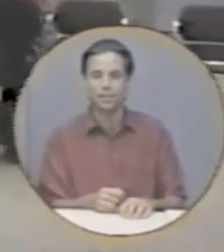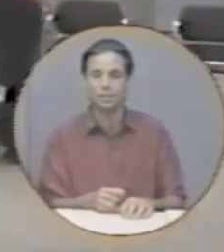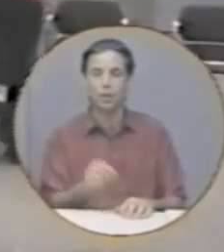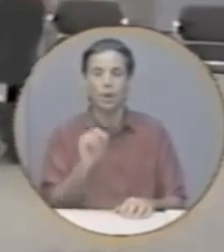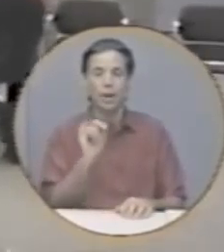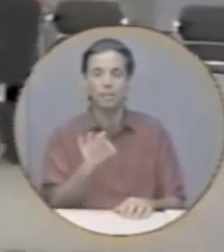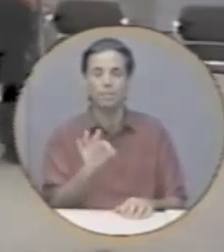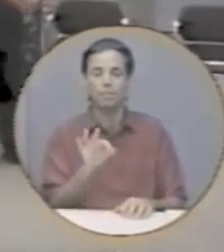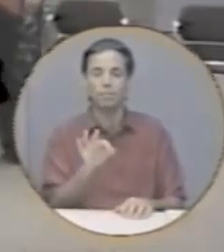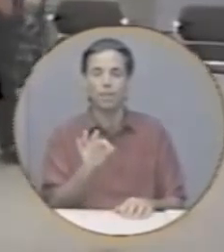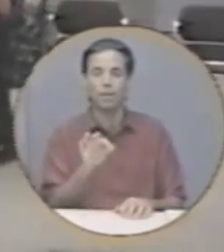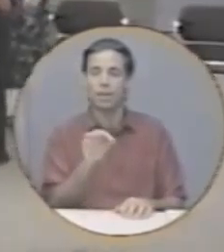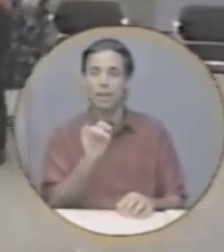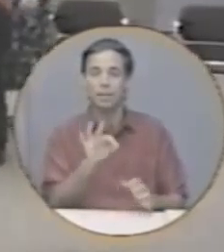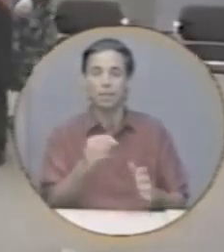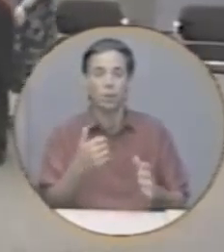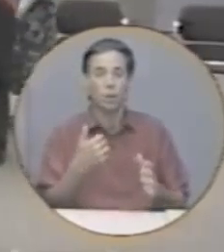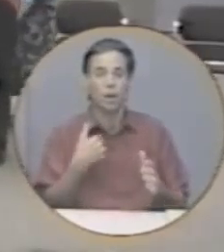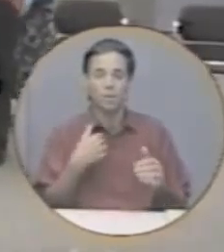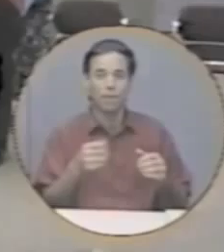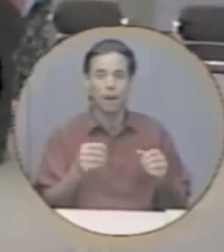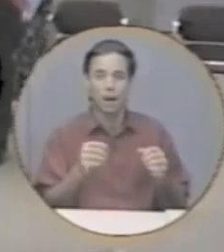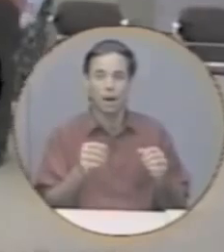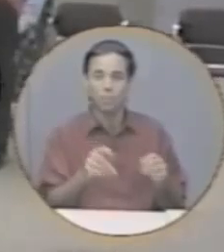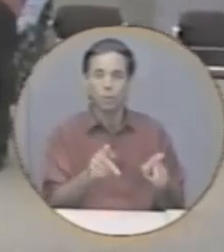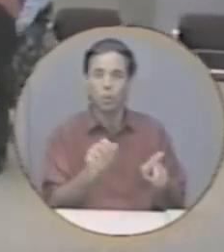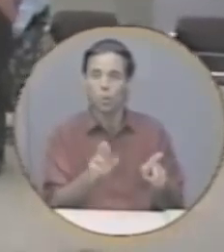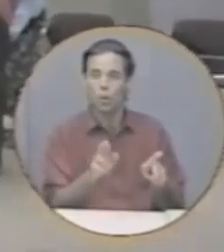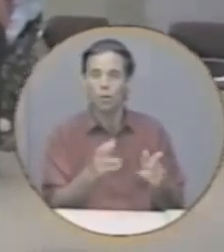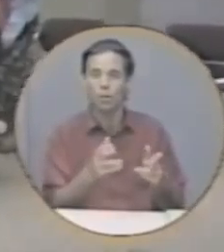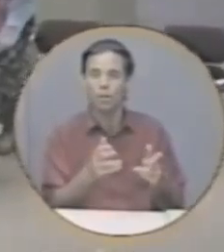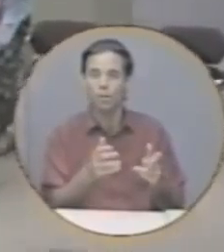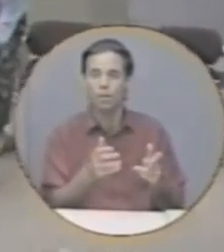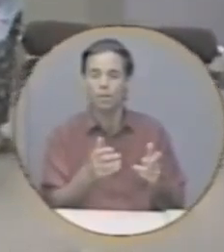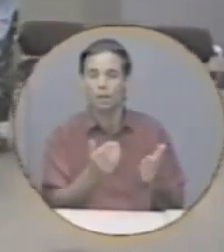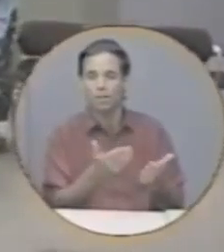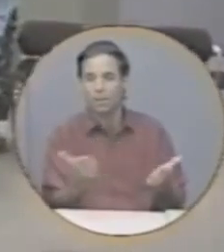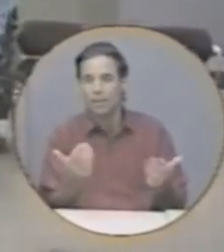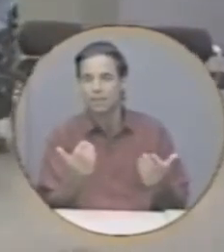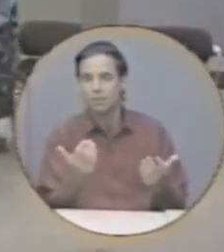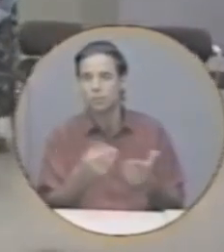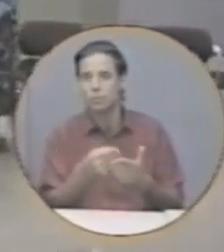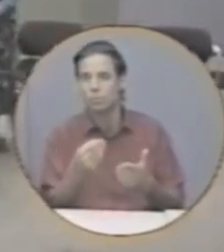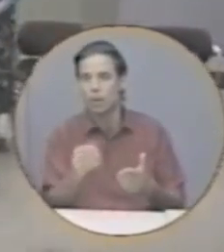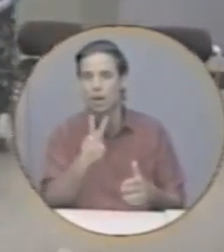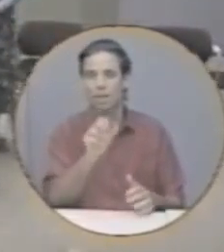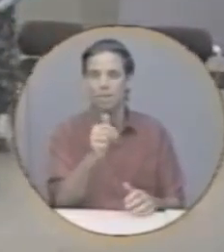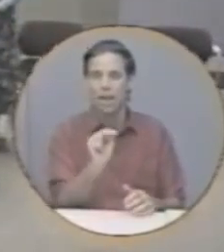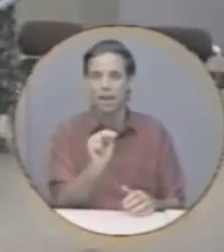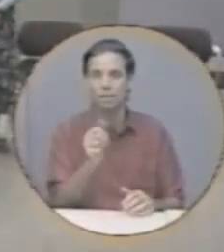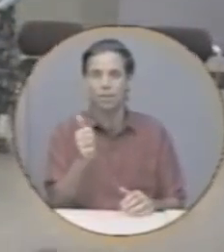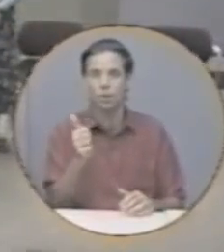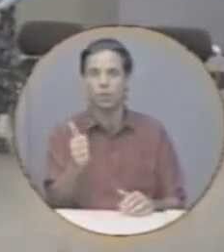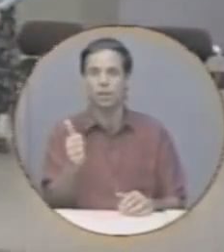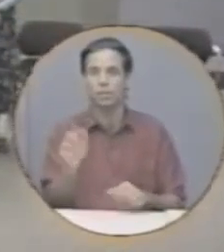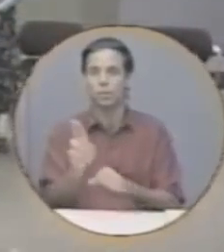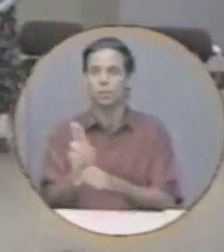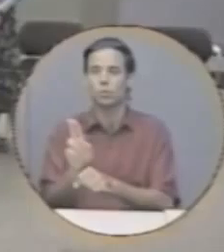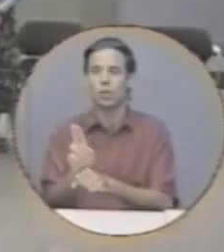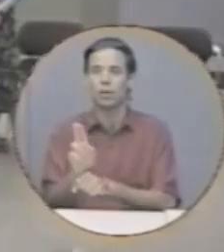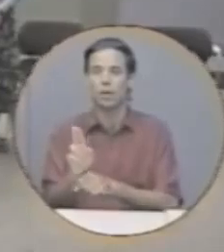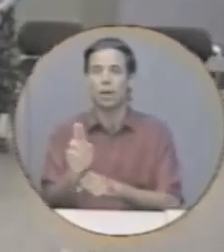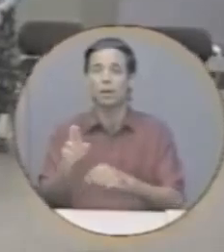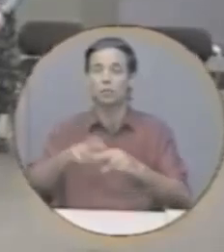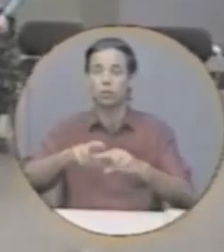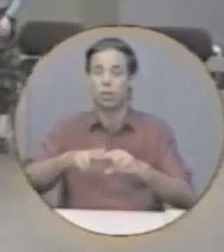you're not blessed with the opportunity or the resources to get, let's say, a van for your own personal use, a